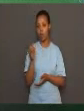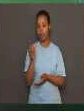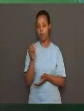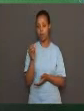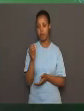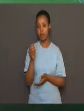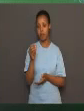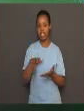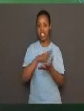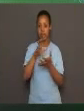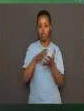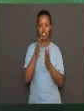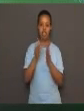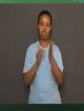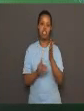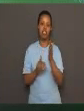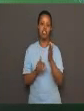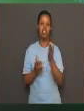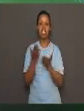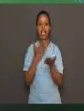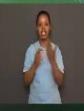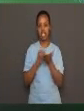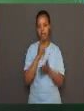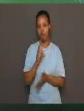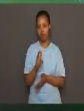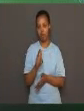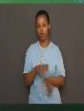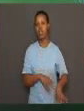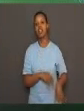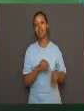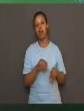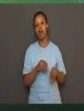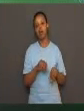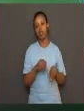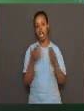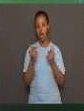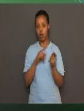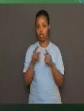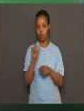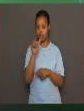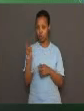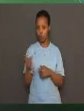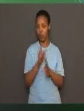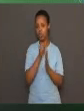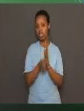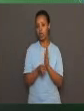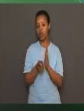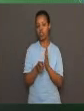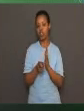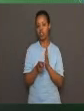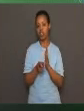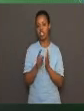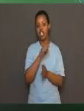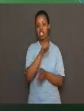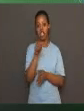in disruptive behaviors. Students, can you list some examples of things